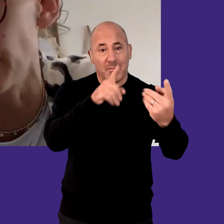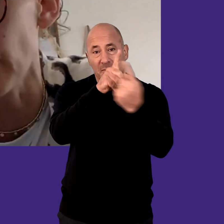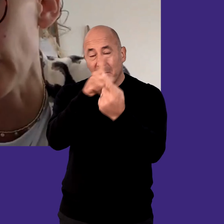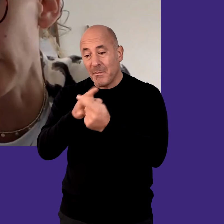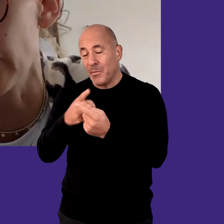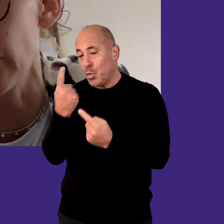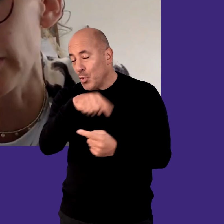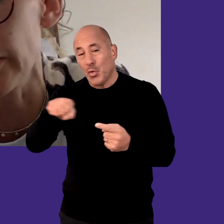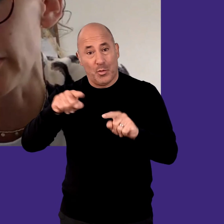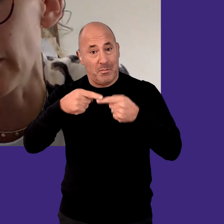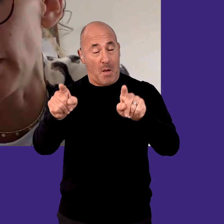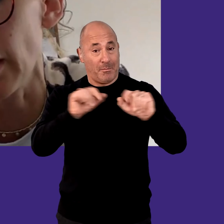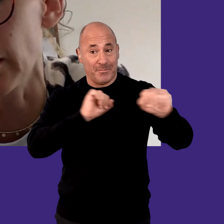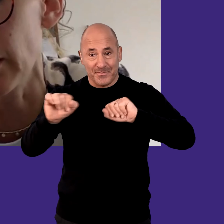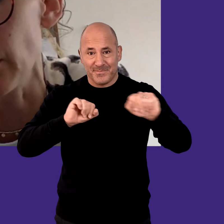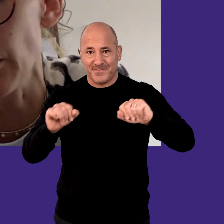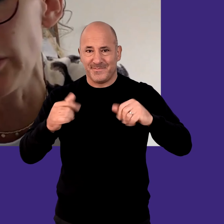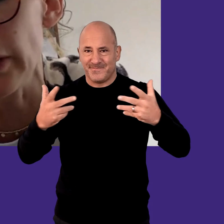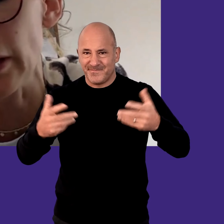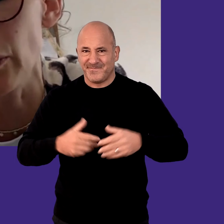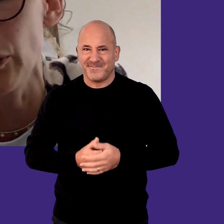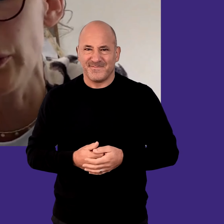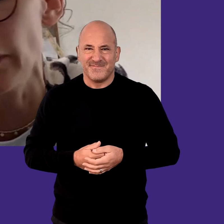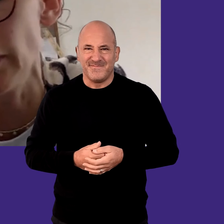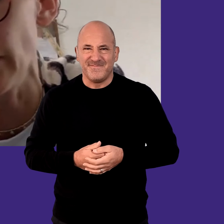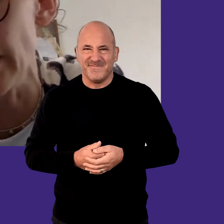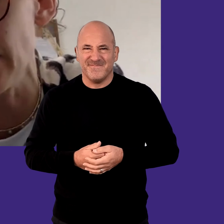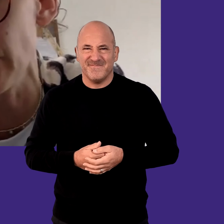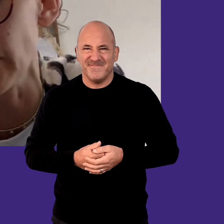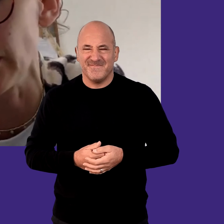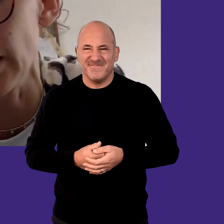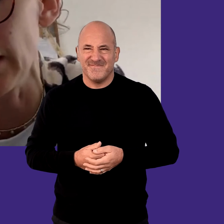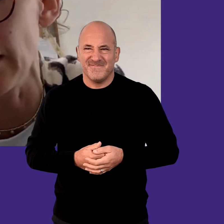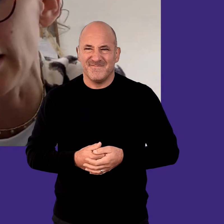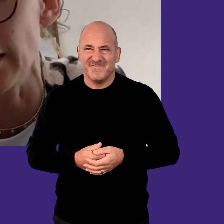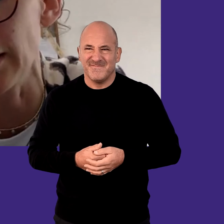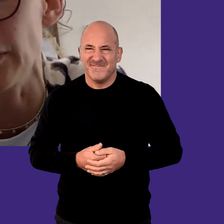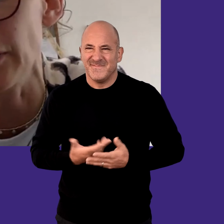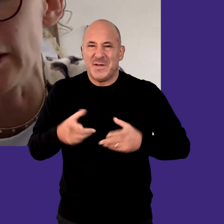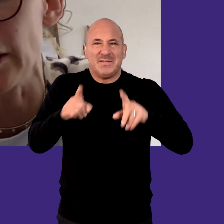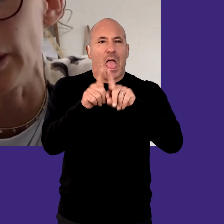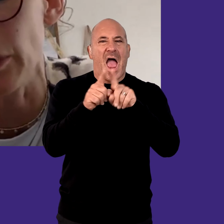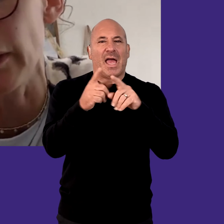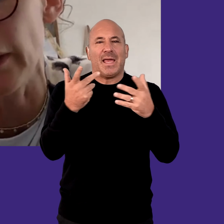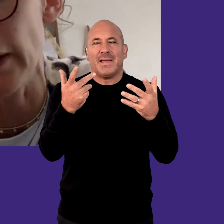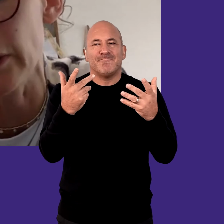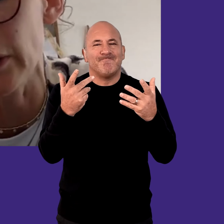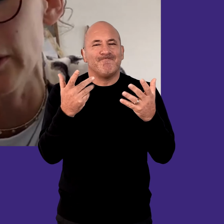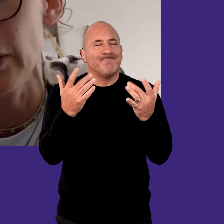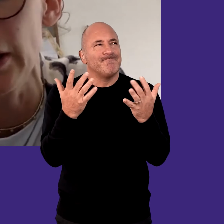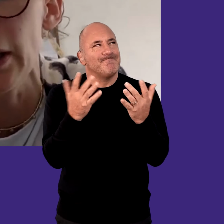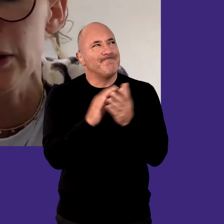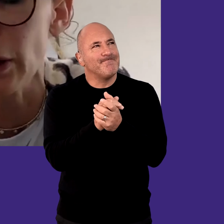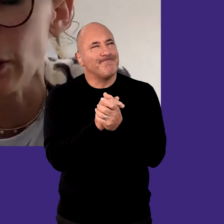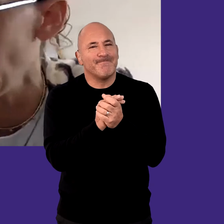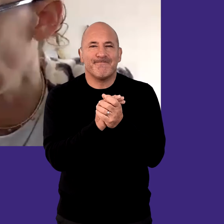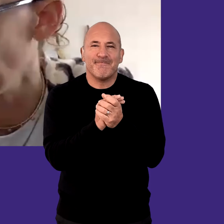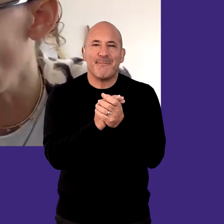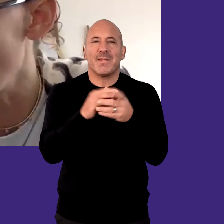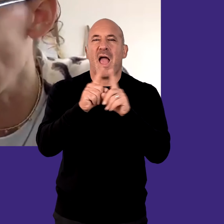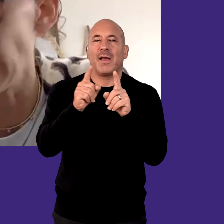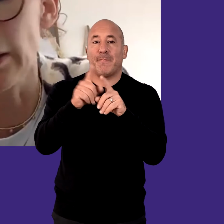and service that community are all very, very different in their delivery and the people that they serve.